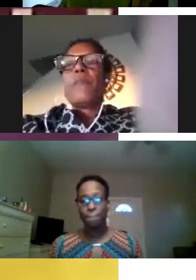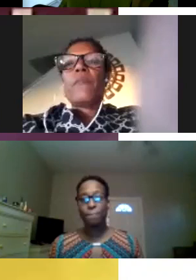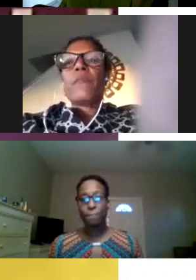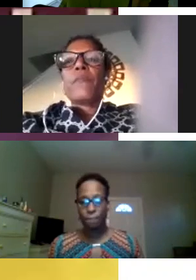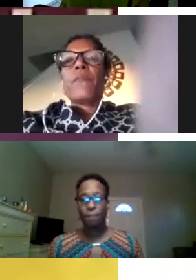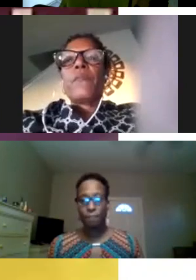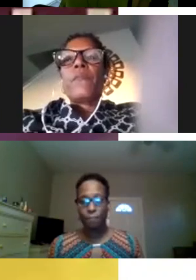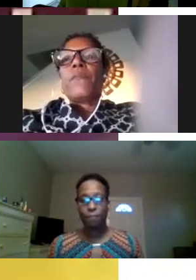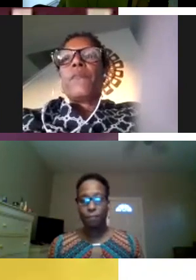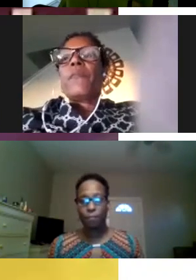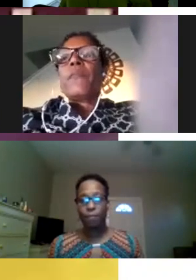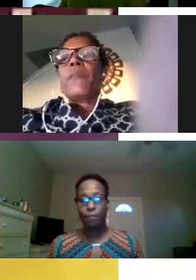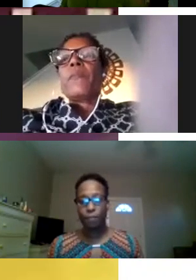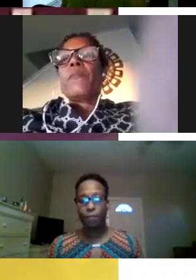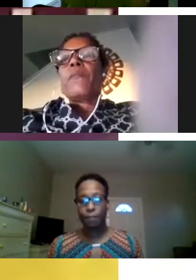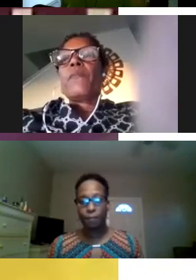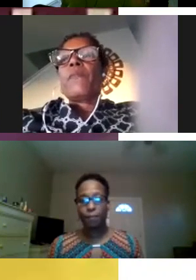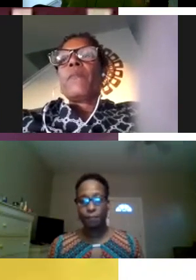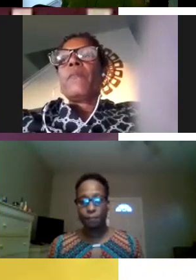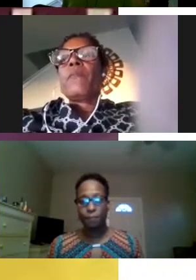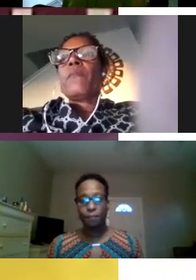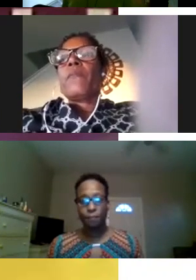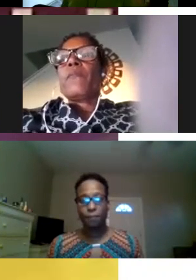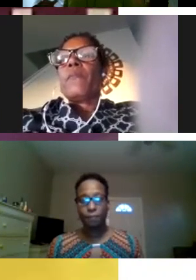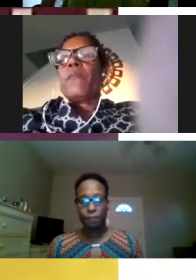is, you know, very powerful. And she's saying, how do we start